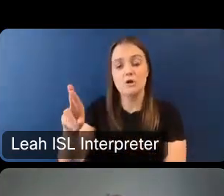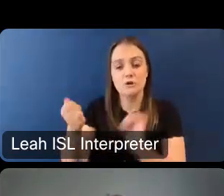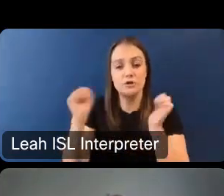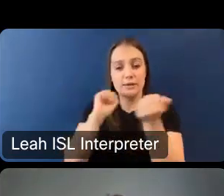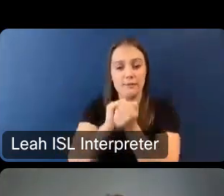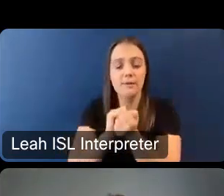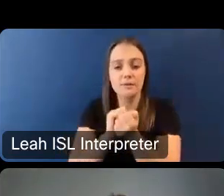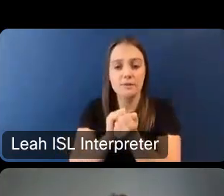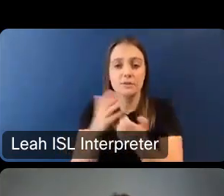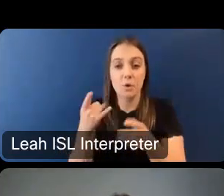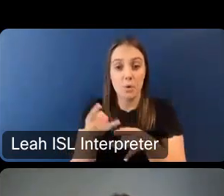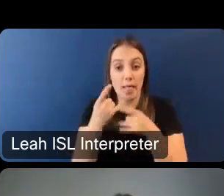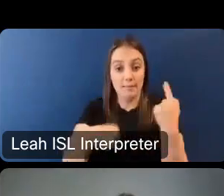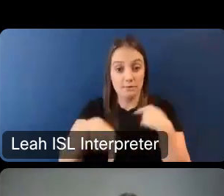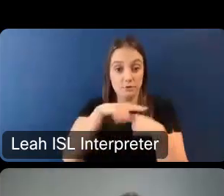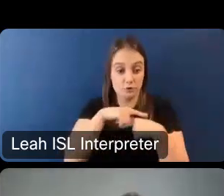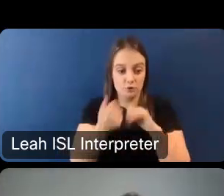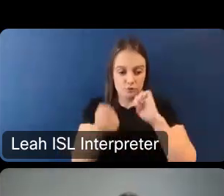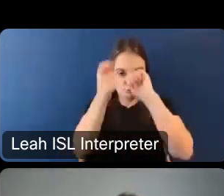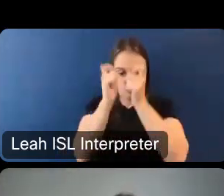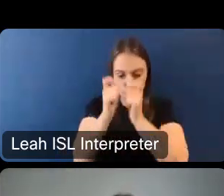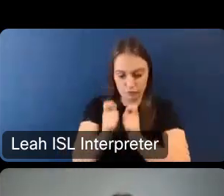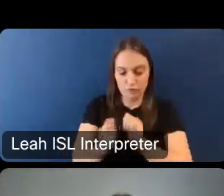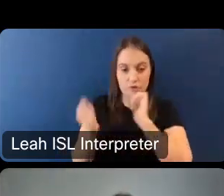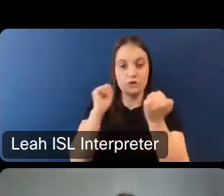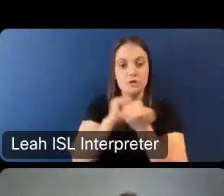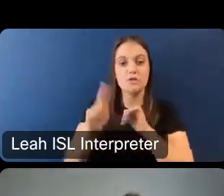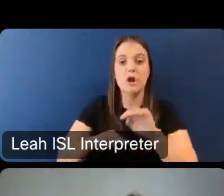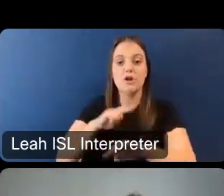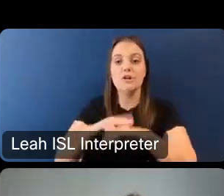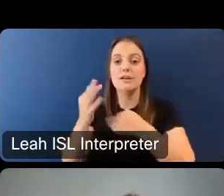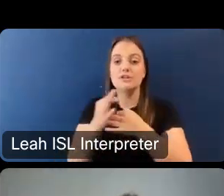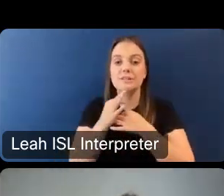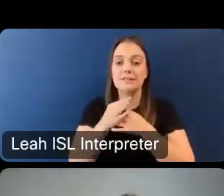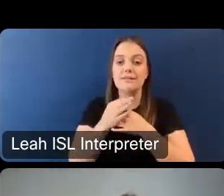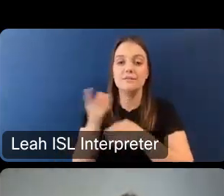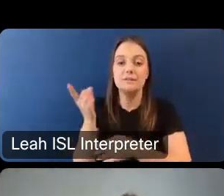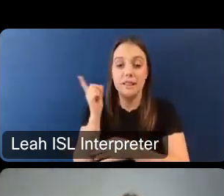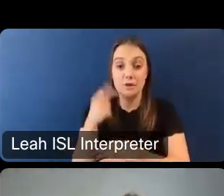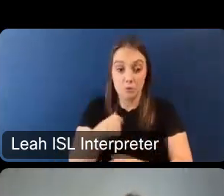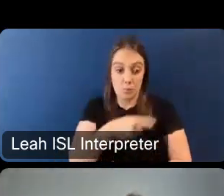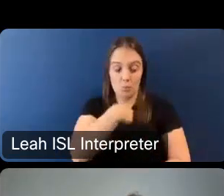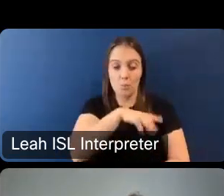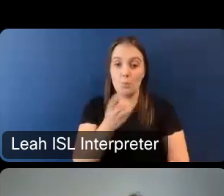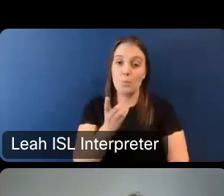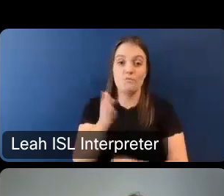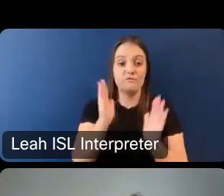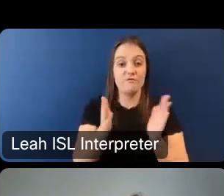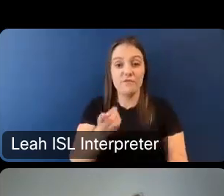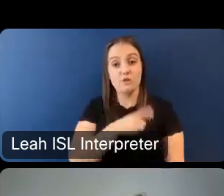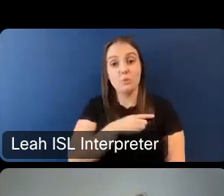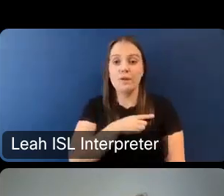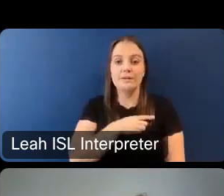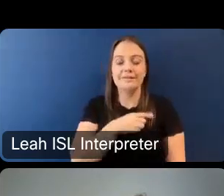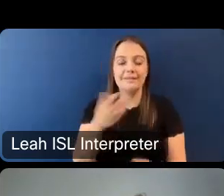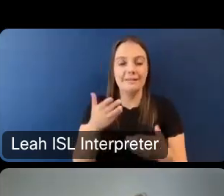our national safety alerts, and we're quite fortunate the project even won some awards and so forth. So